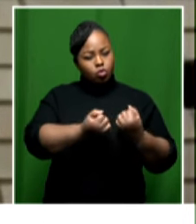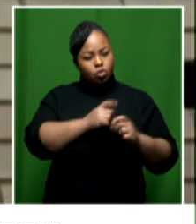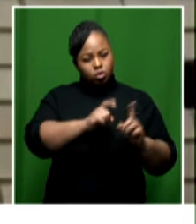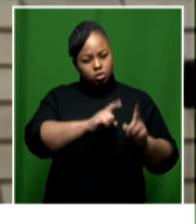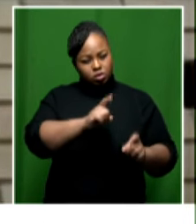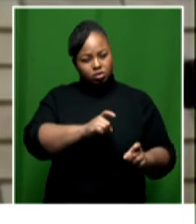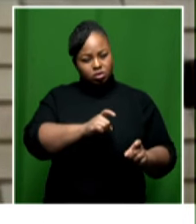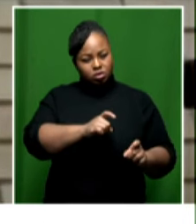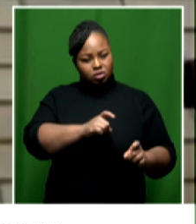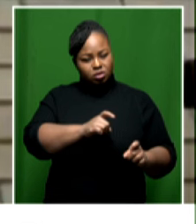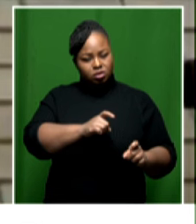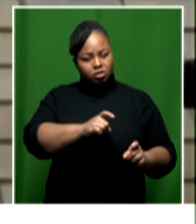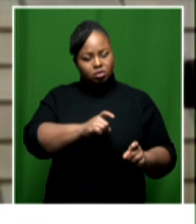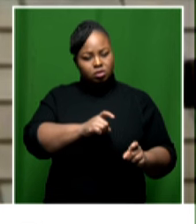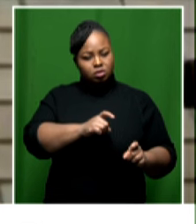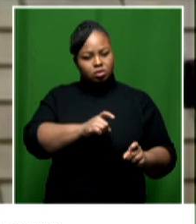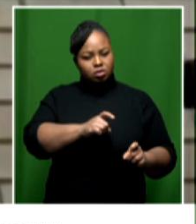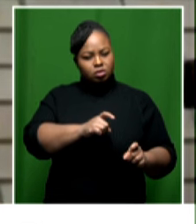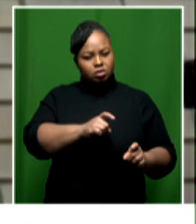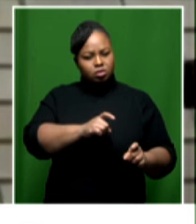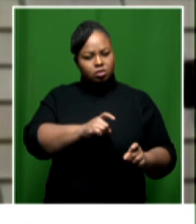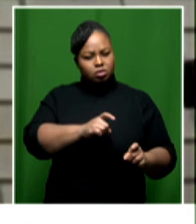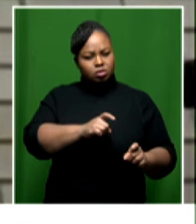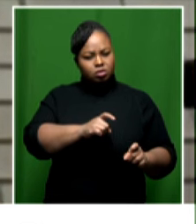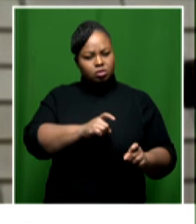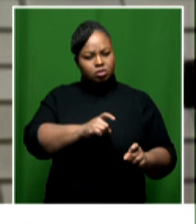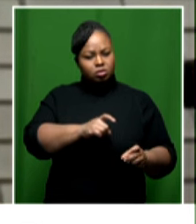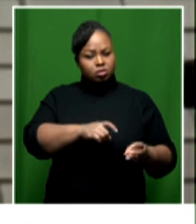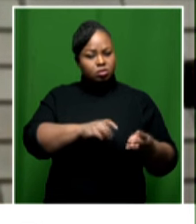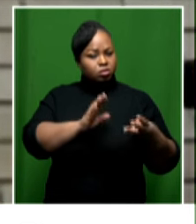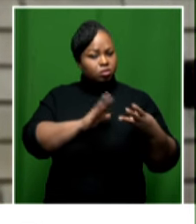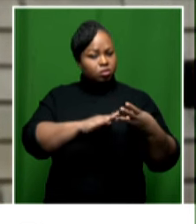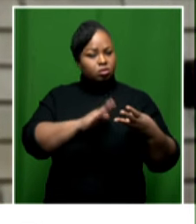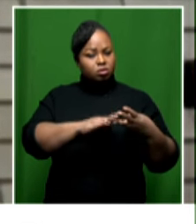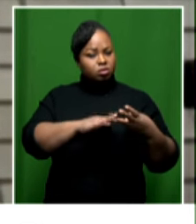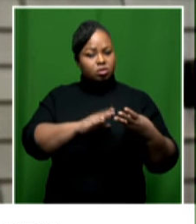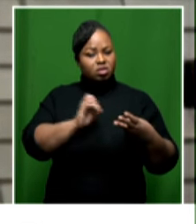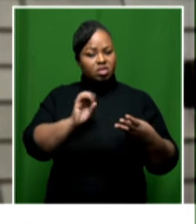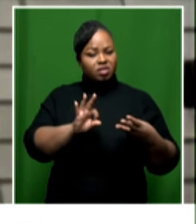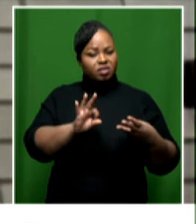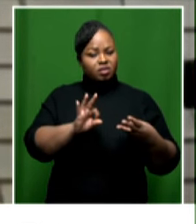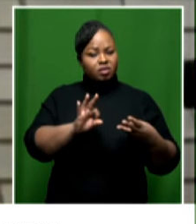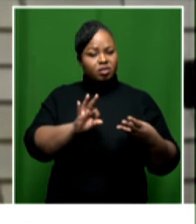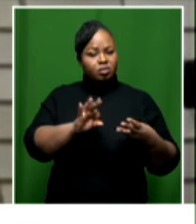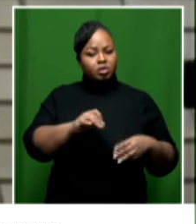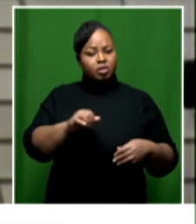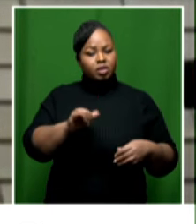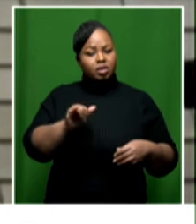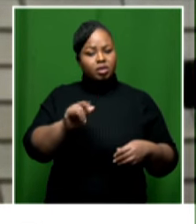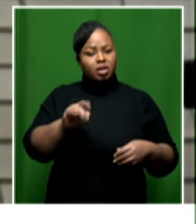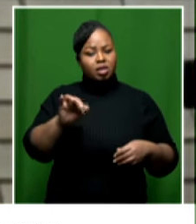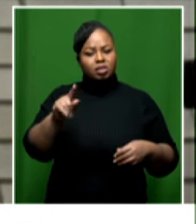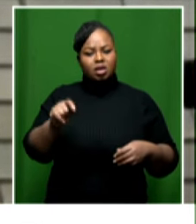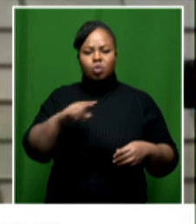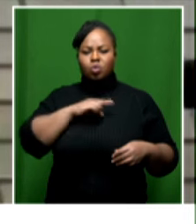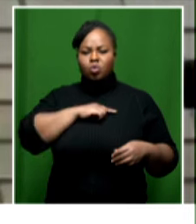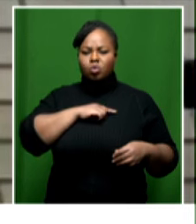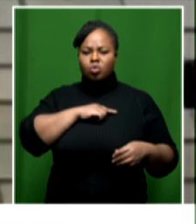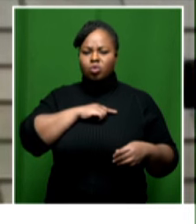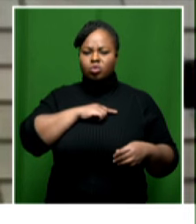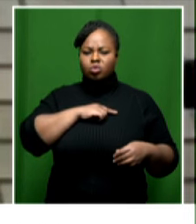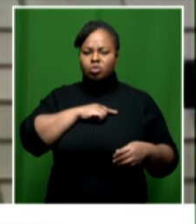interim interdict pendente lite. C, whether res judicata or issue estoppel is